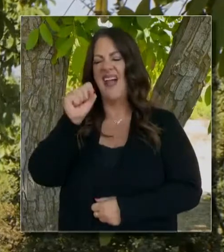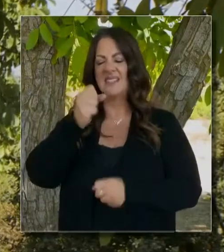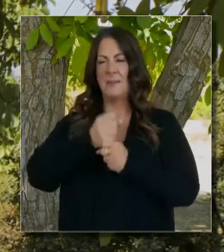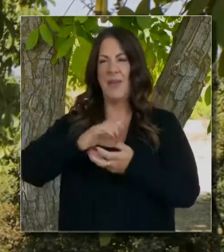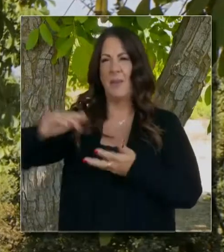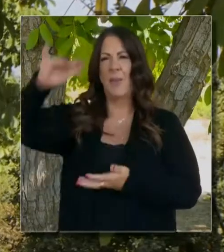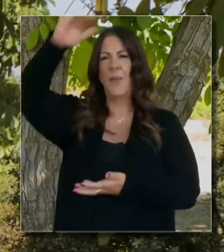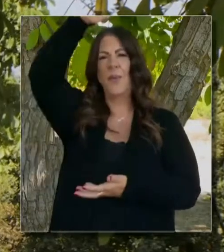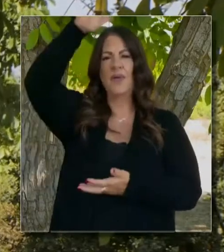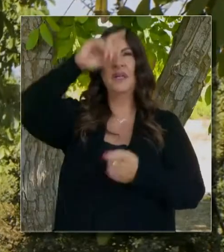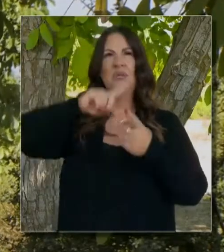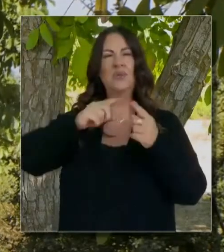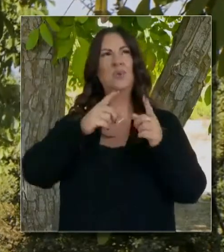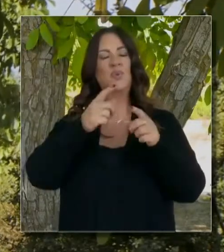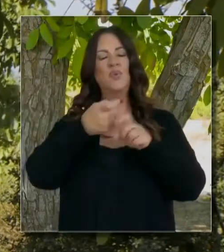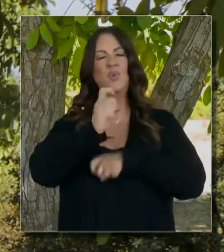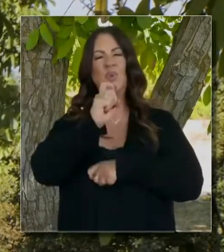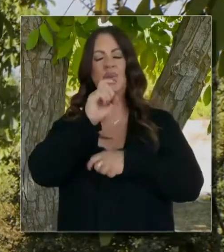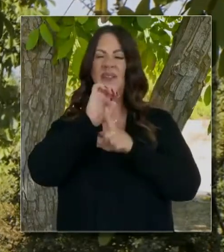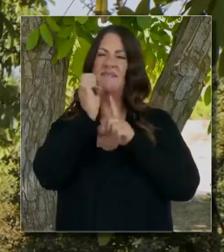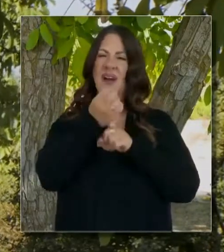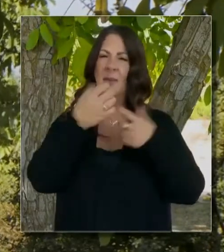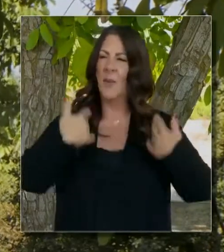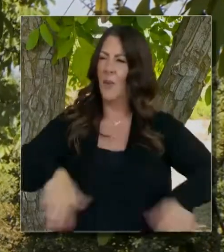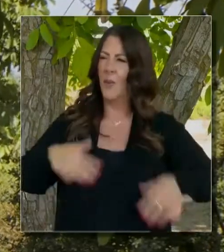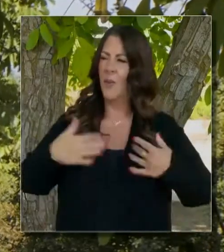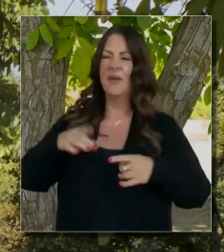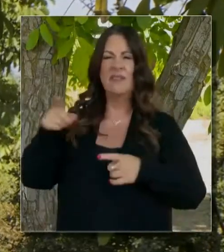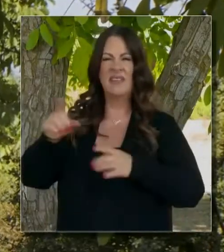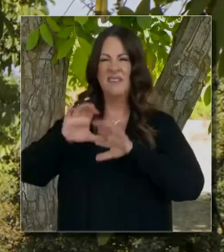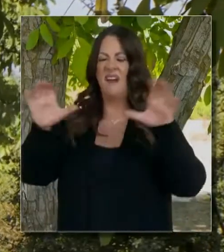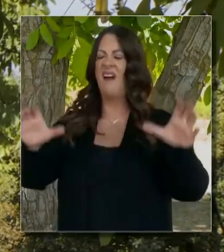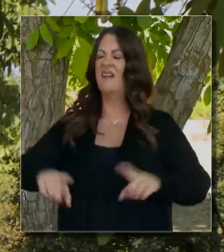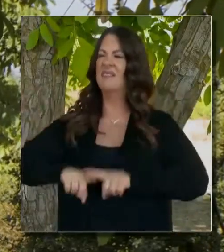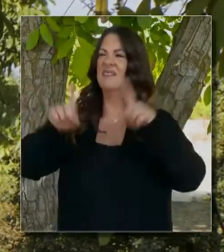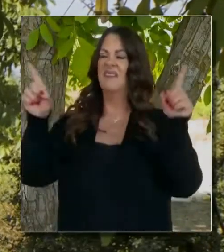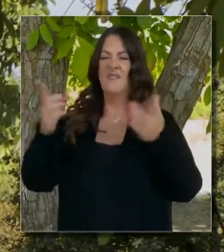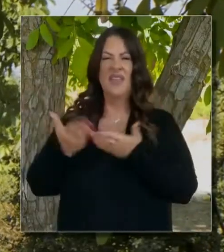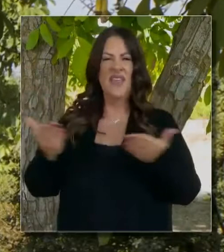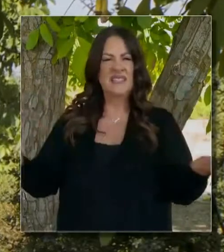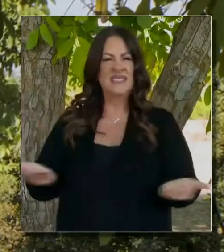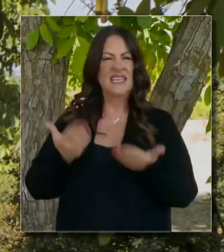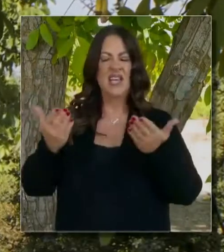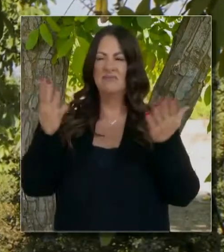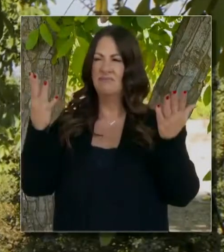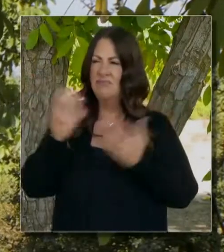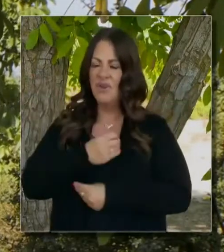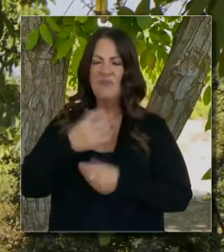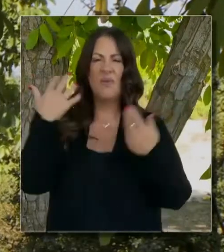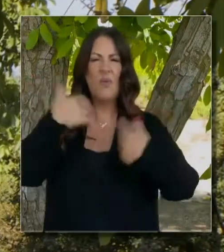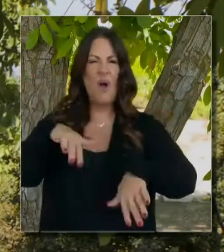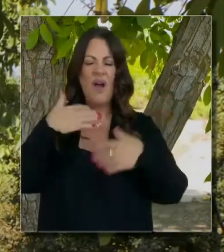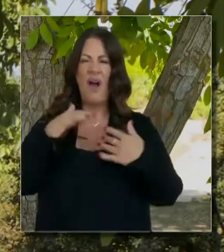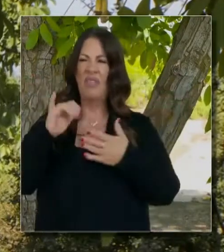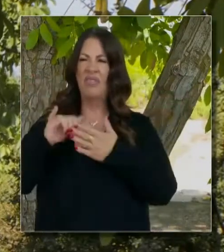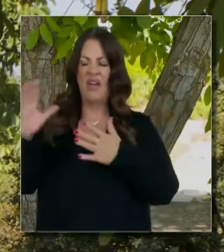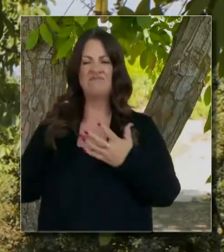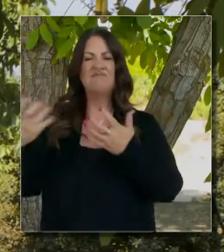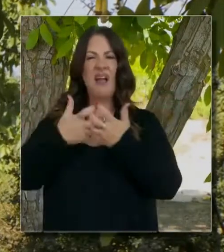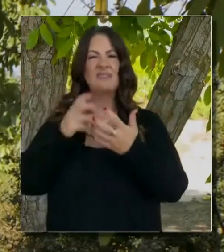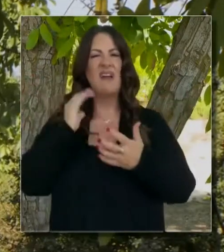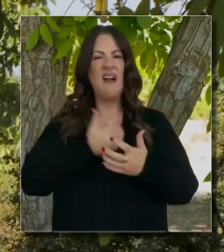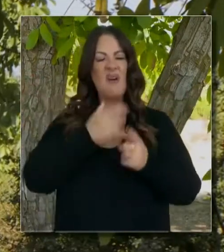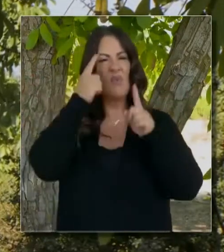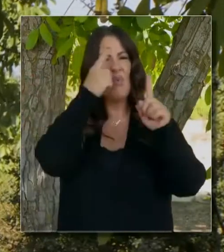presents itself as an extraordinary opportunity to future-proof our state, our nation, and the world that we're trying to build in the light